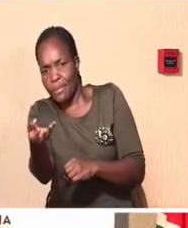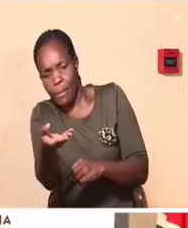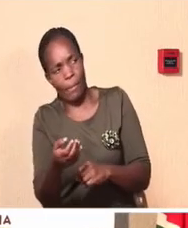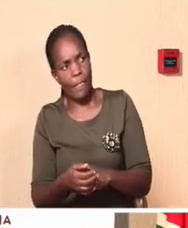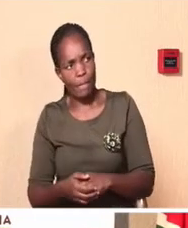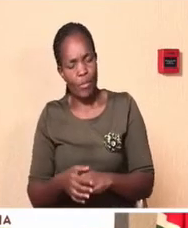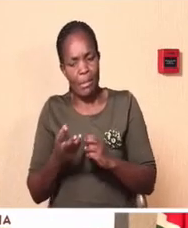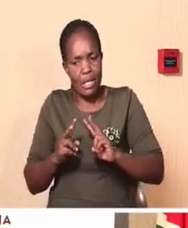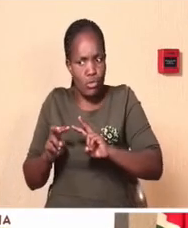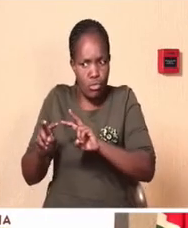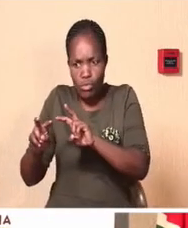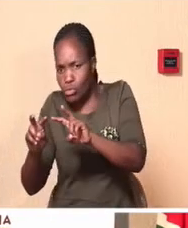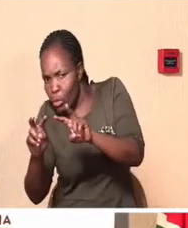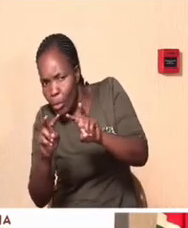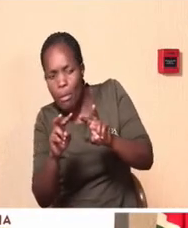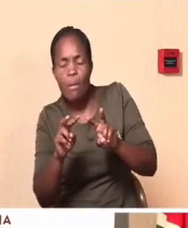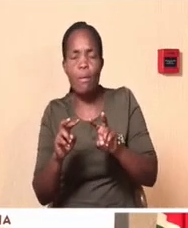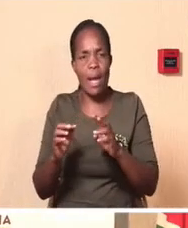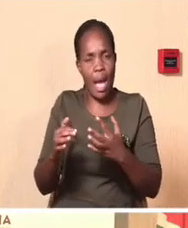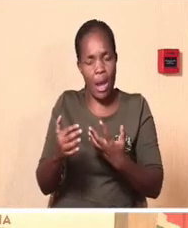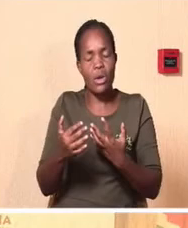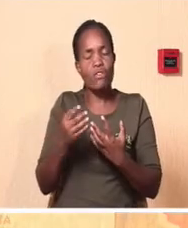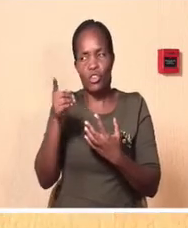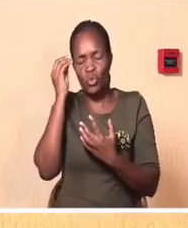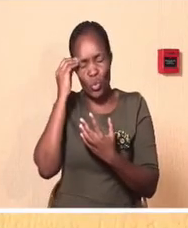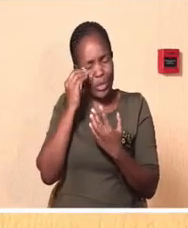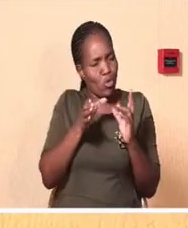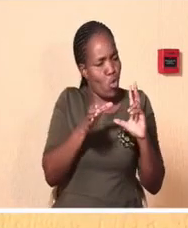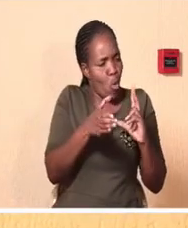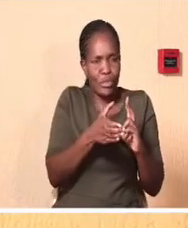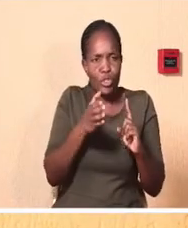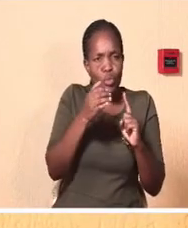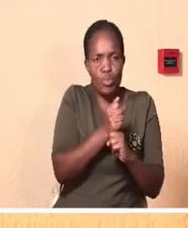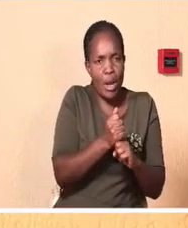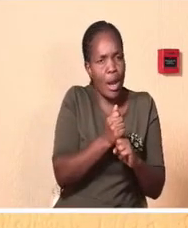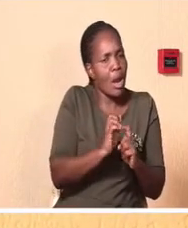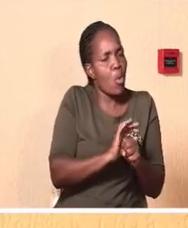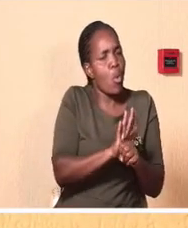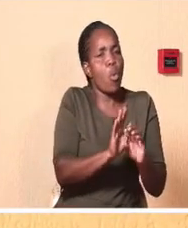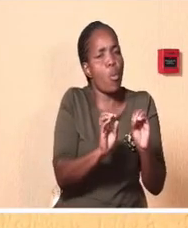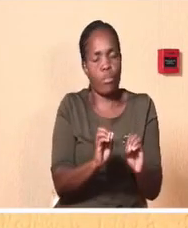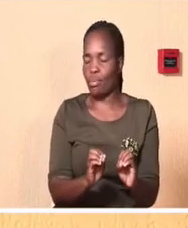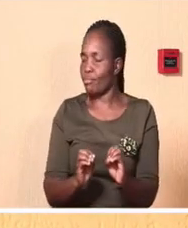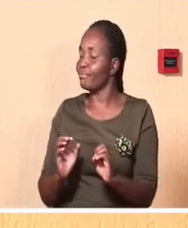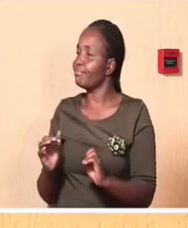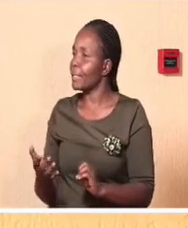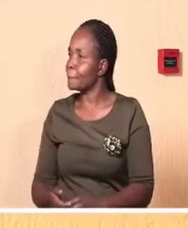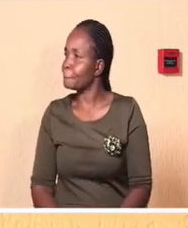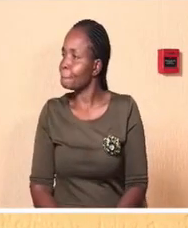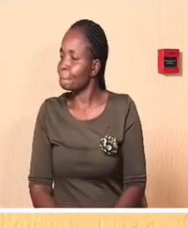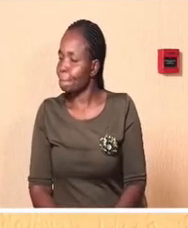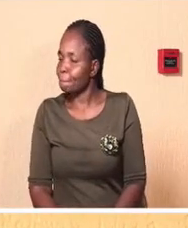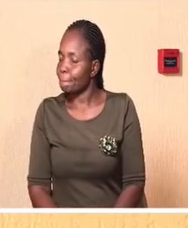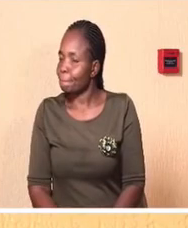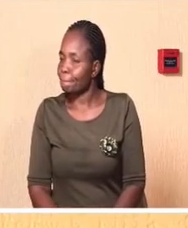community transmission or not? Okay, thank you so much, Honorable Deputy Minister, for that